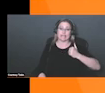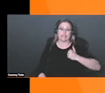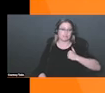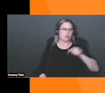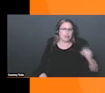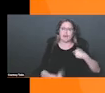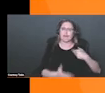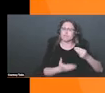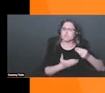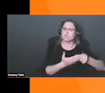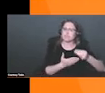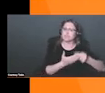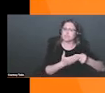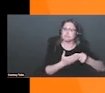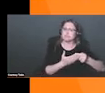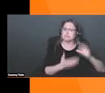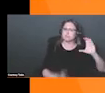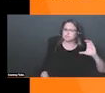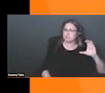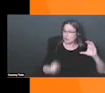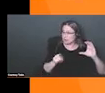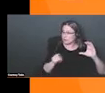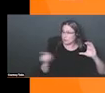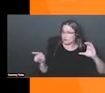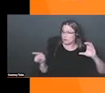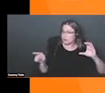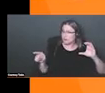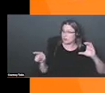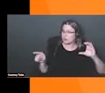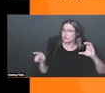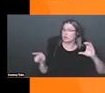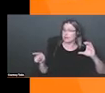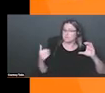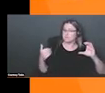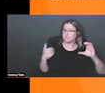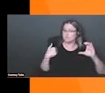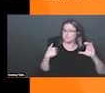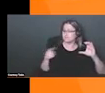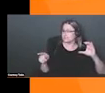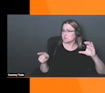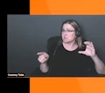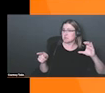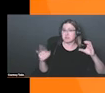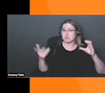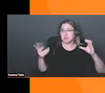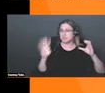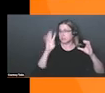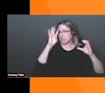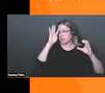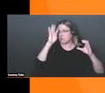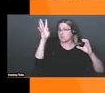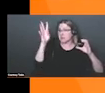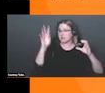funding stream to help businesses that advance innovative agriculture.